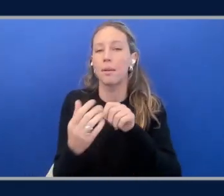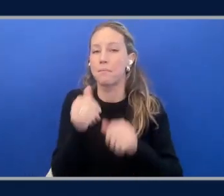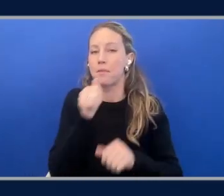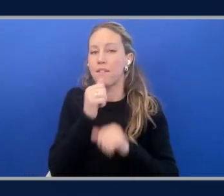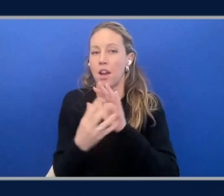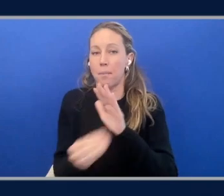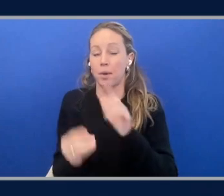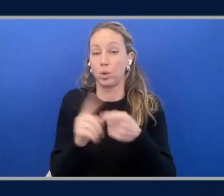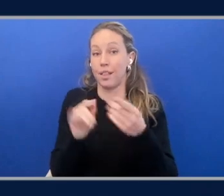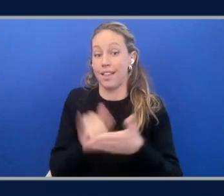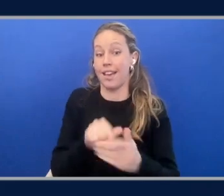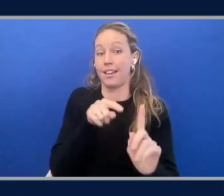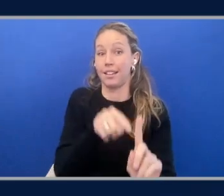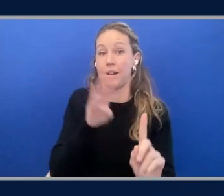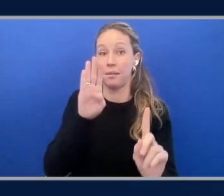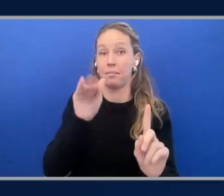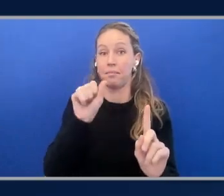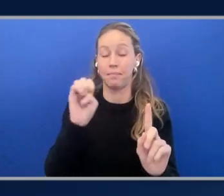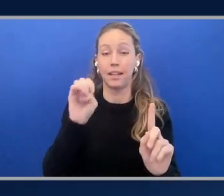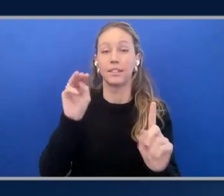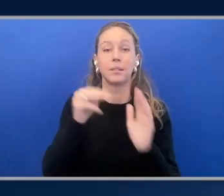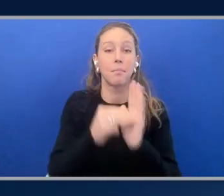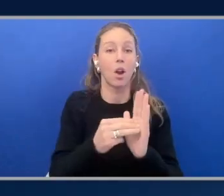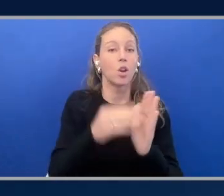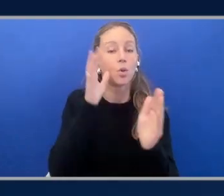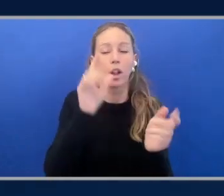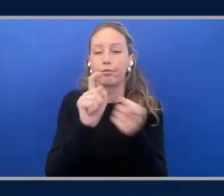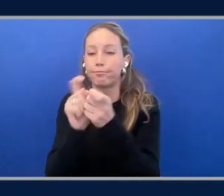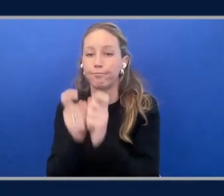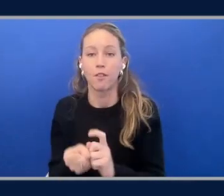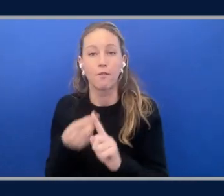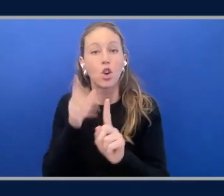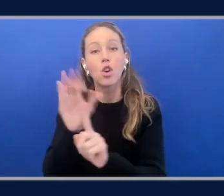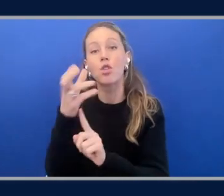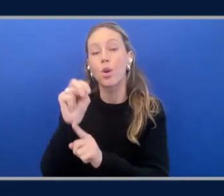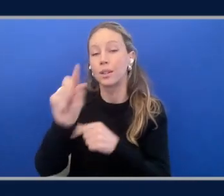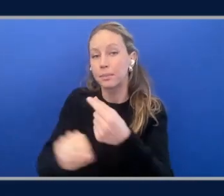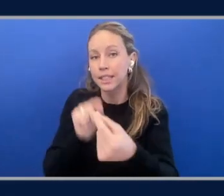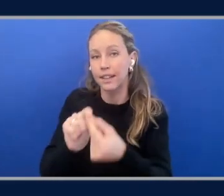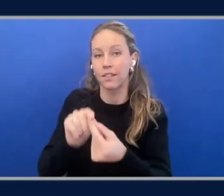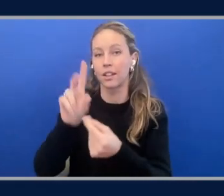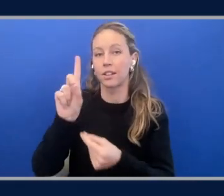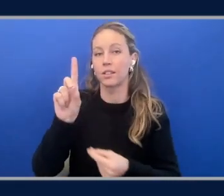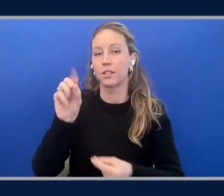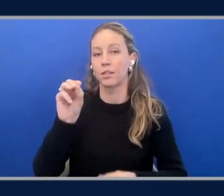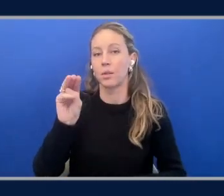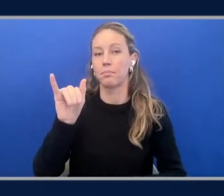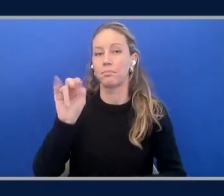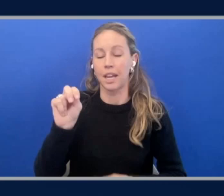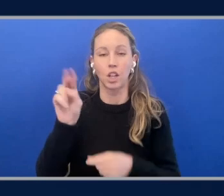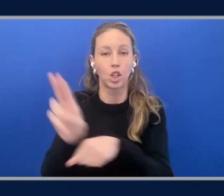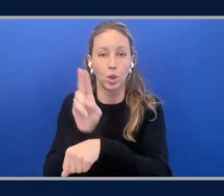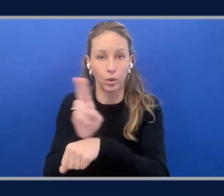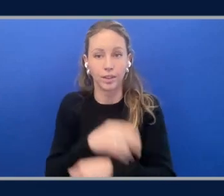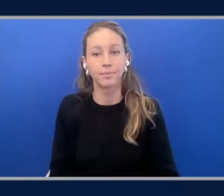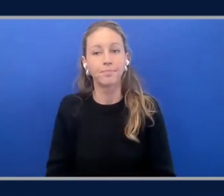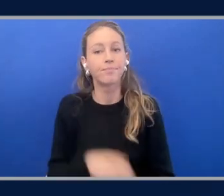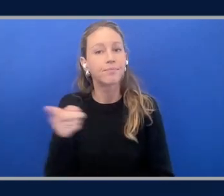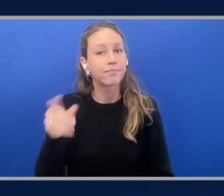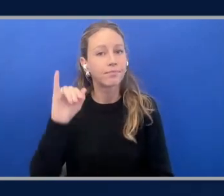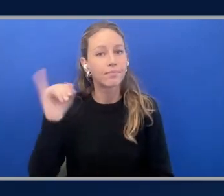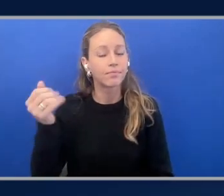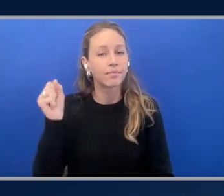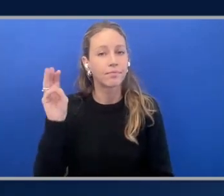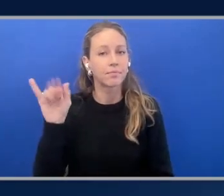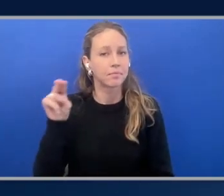then fine-tune for your own domain-specific use. Oh. What does that mean? How are software developers